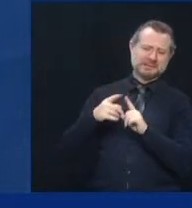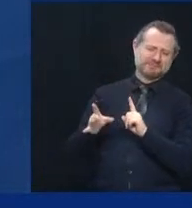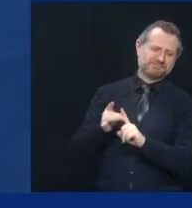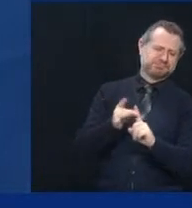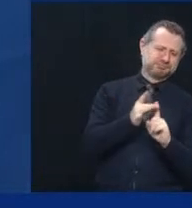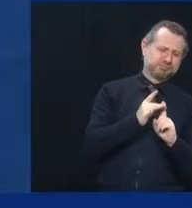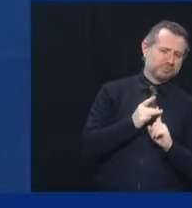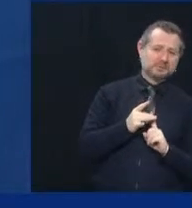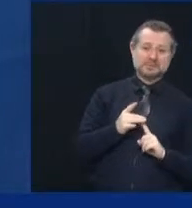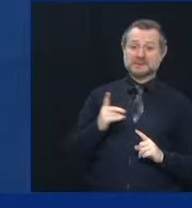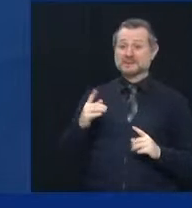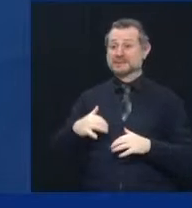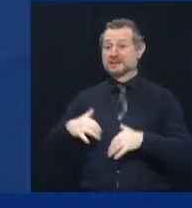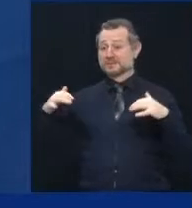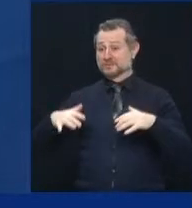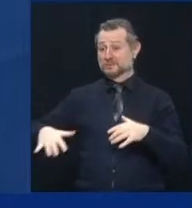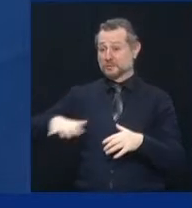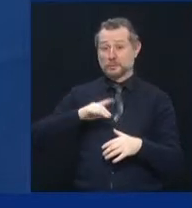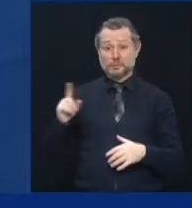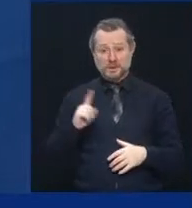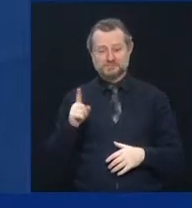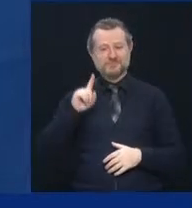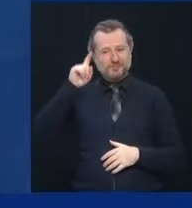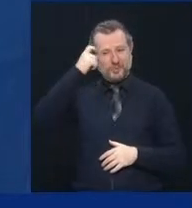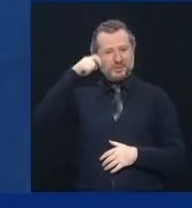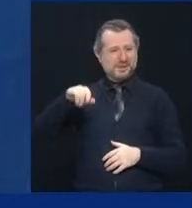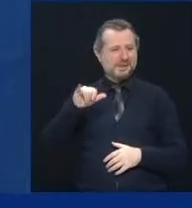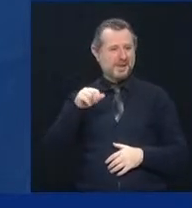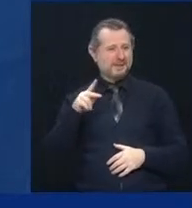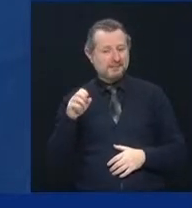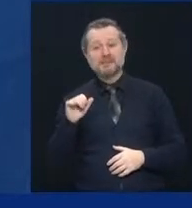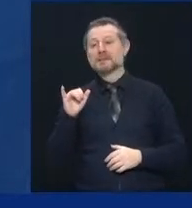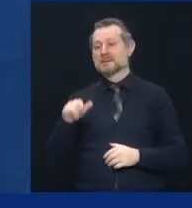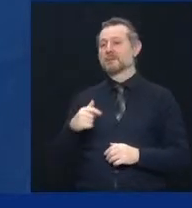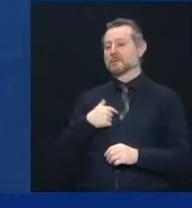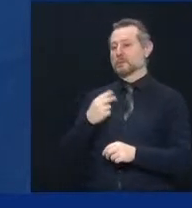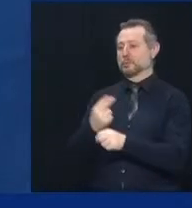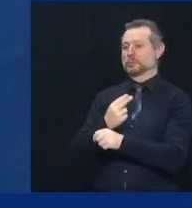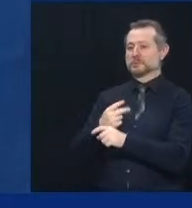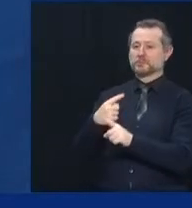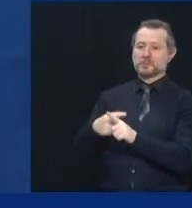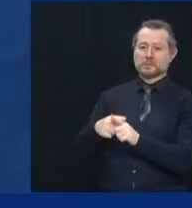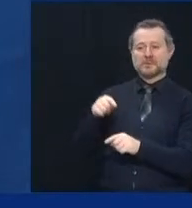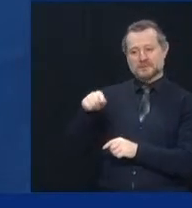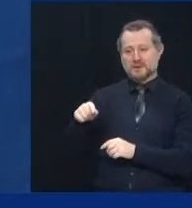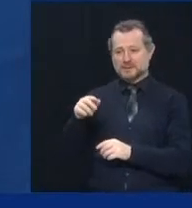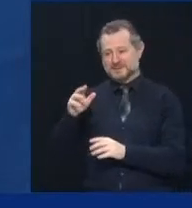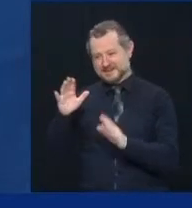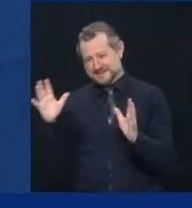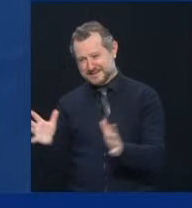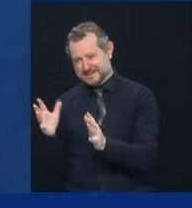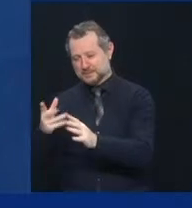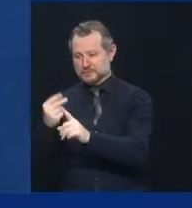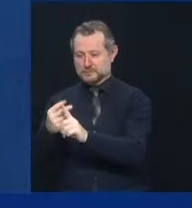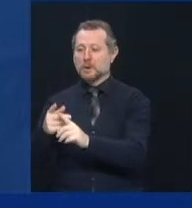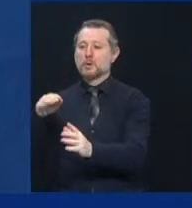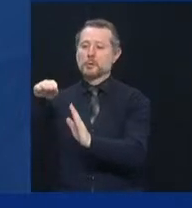Bronx, and we want to get that positivity rate down in the Bronx. So